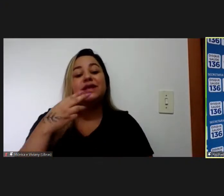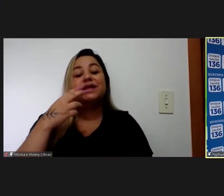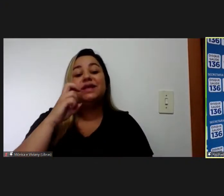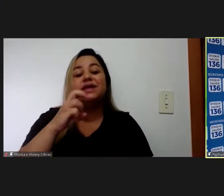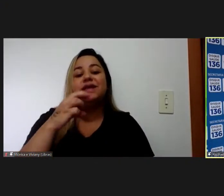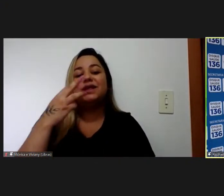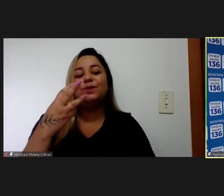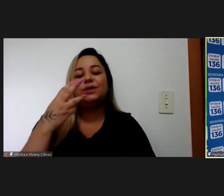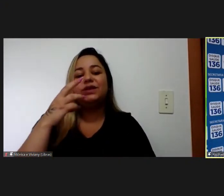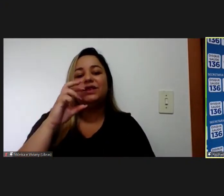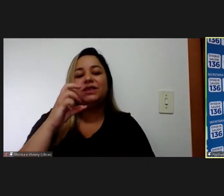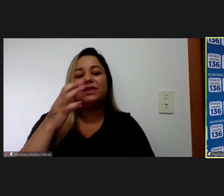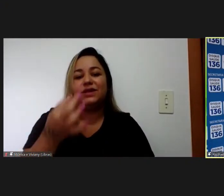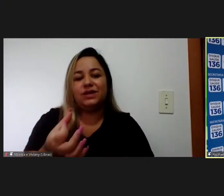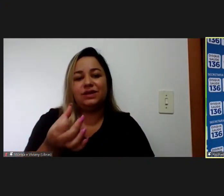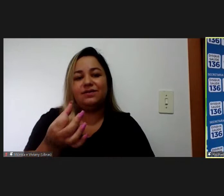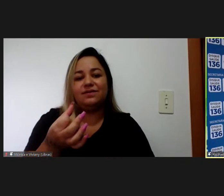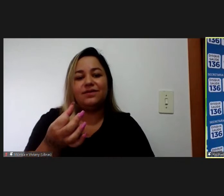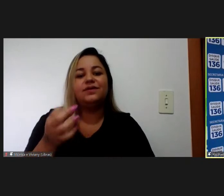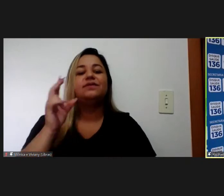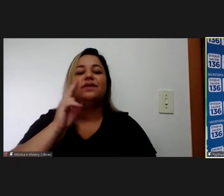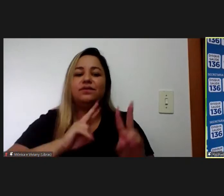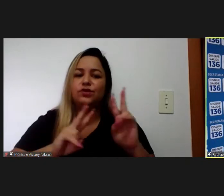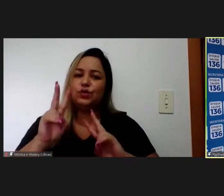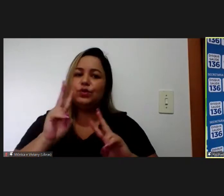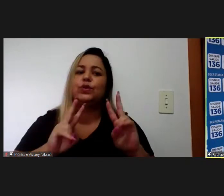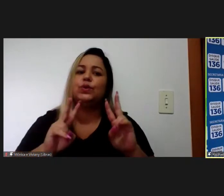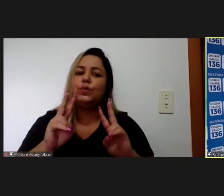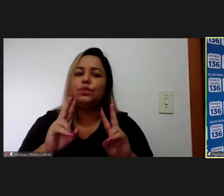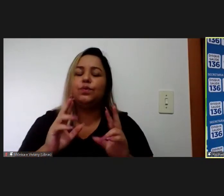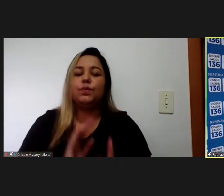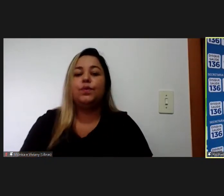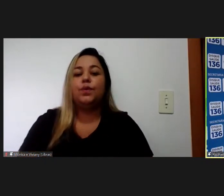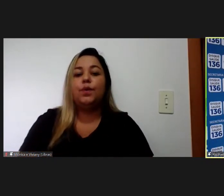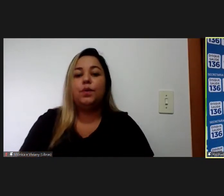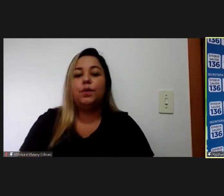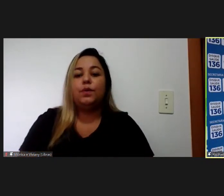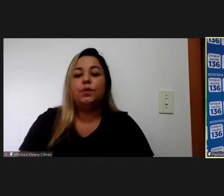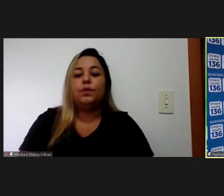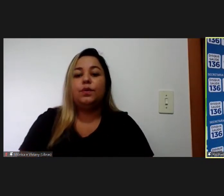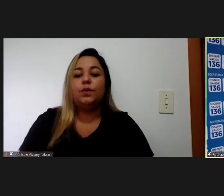have 533 people watching.